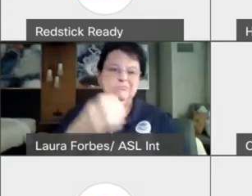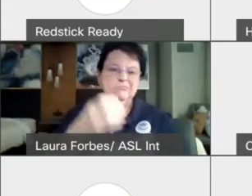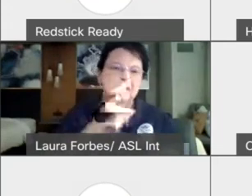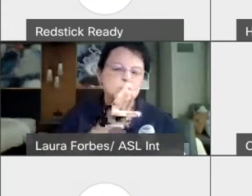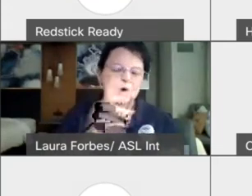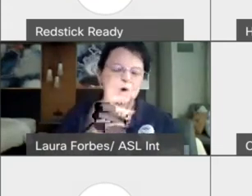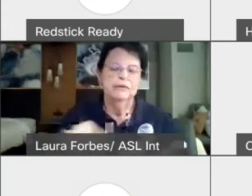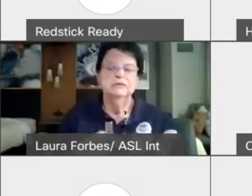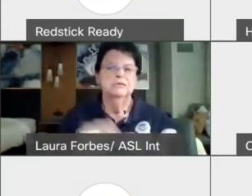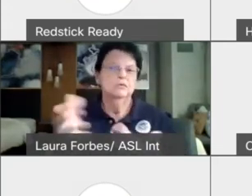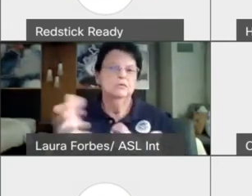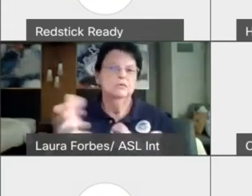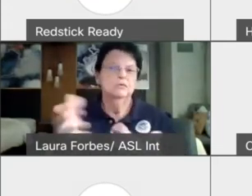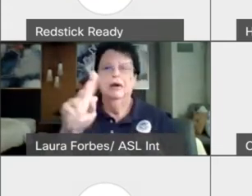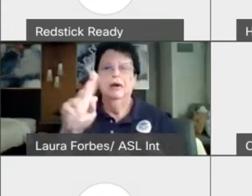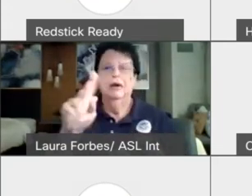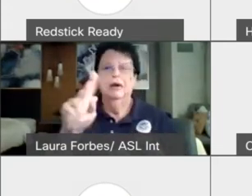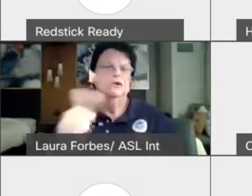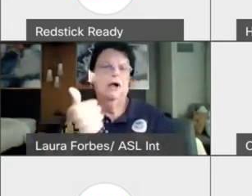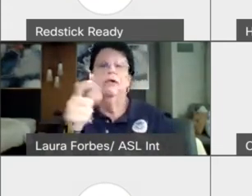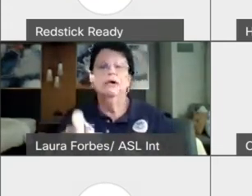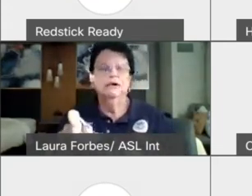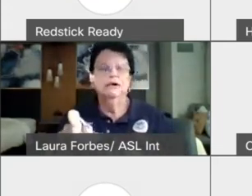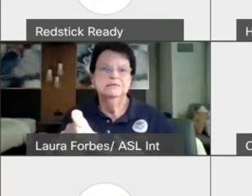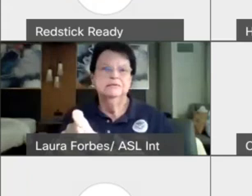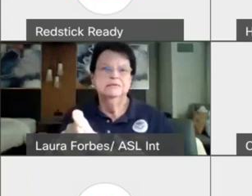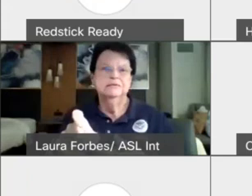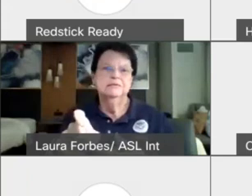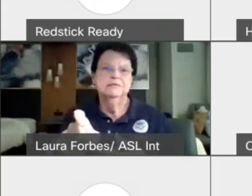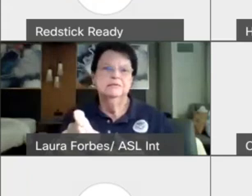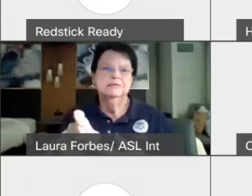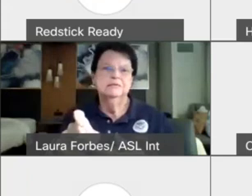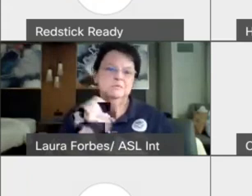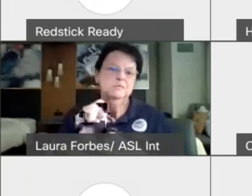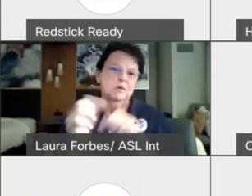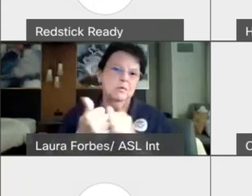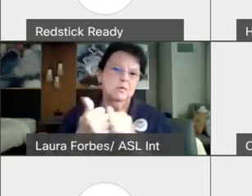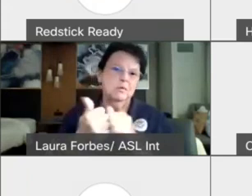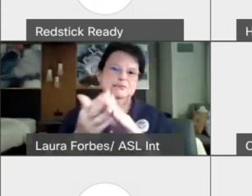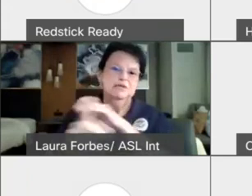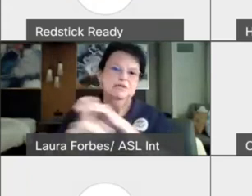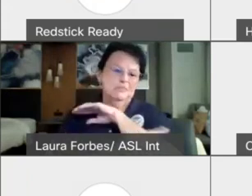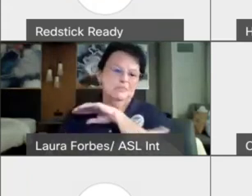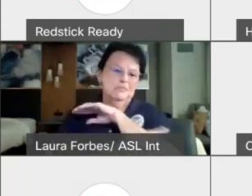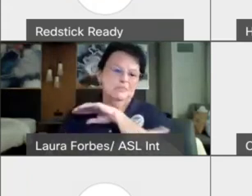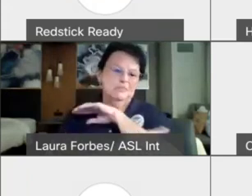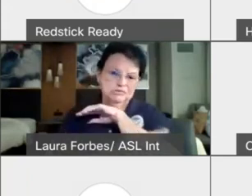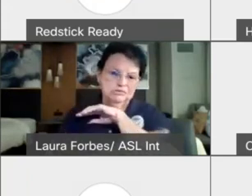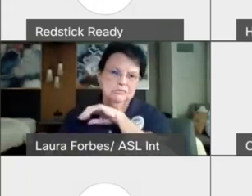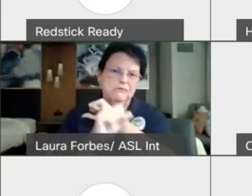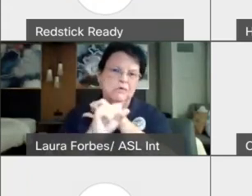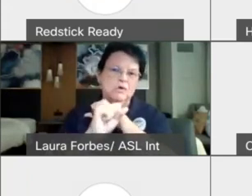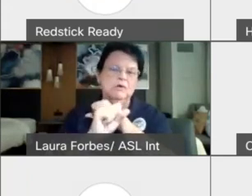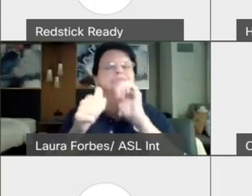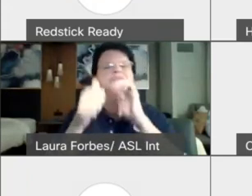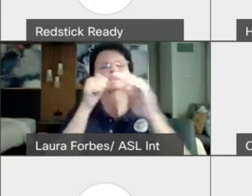those commodities or other needs might be. We also work very closely with the city parish on sheltering,